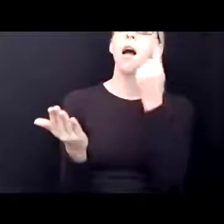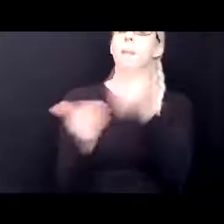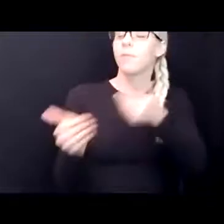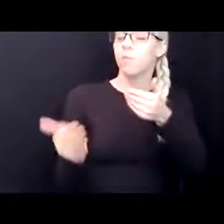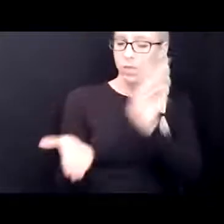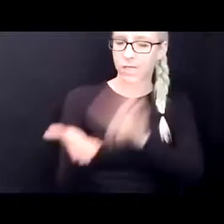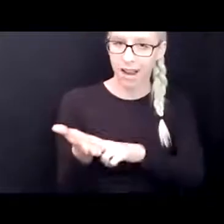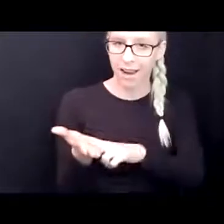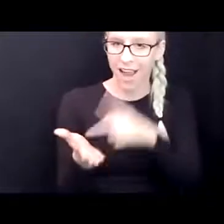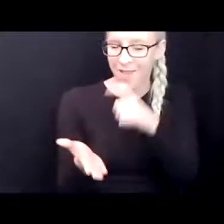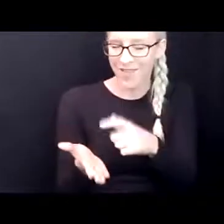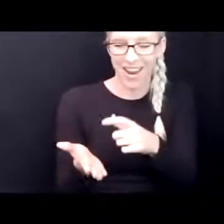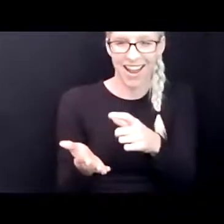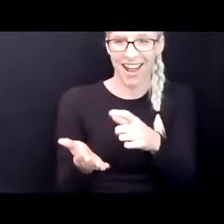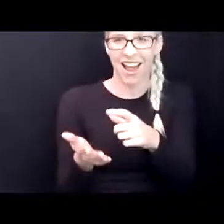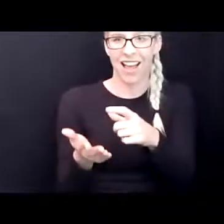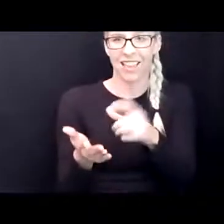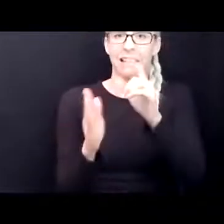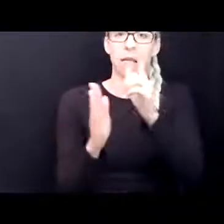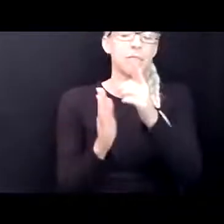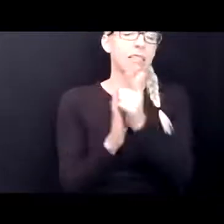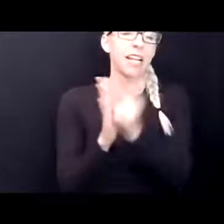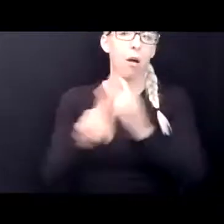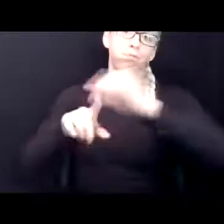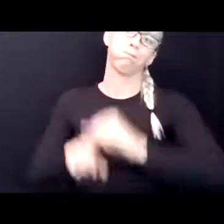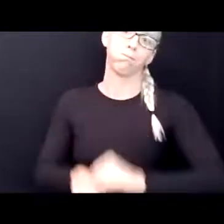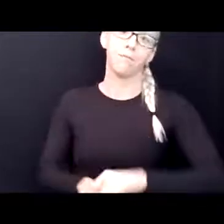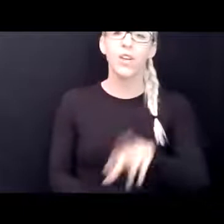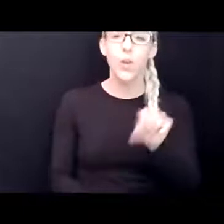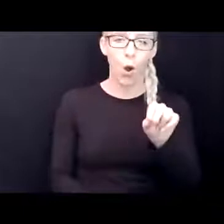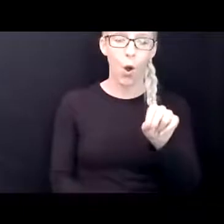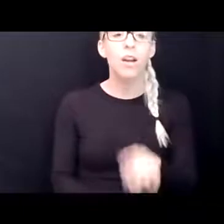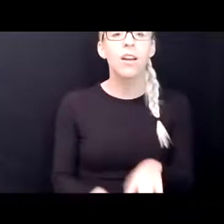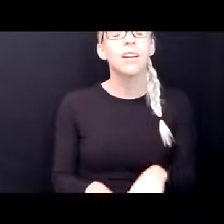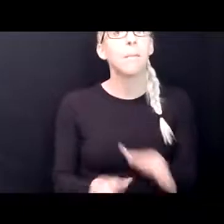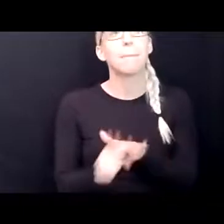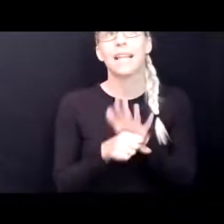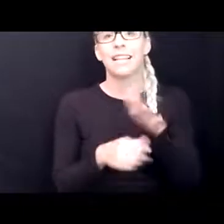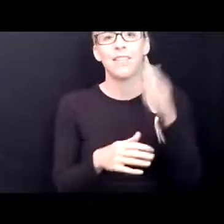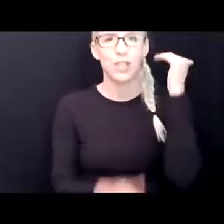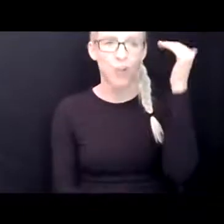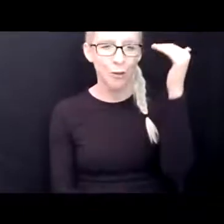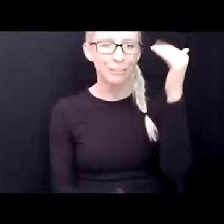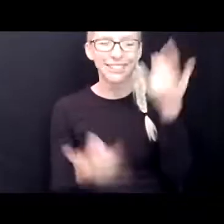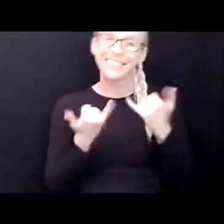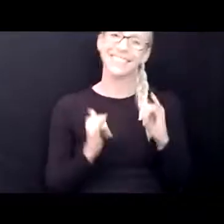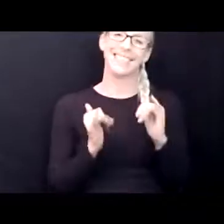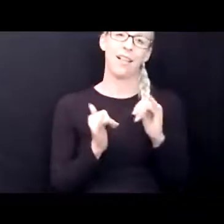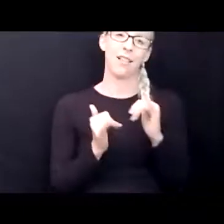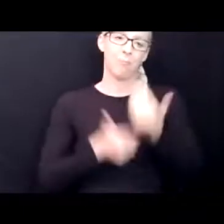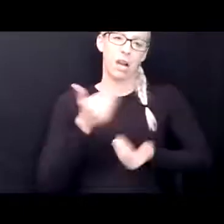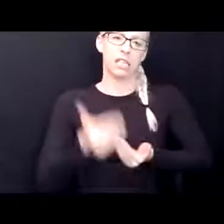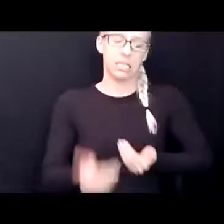them to understand every legal nuance, because I know, plenty of adults, it can still be an overwhelming